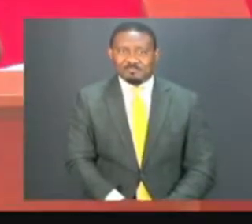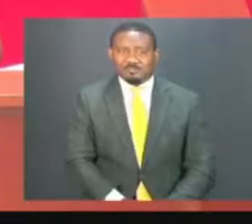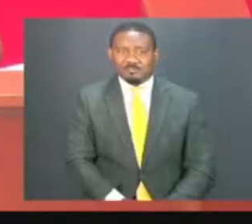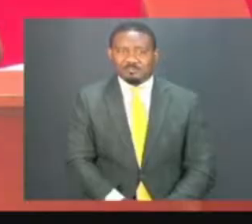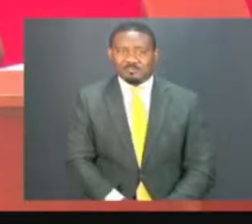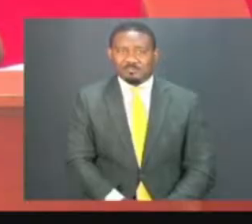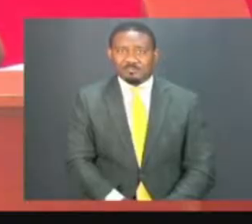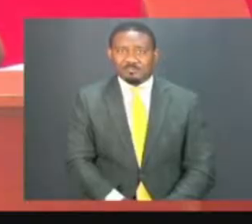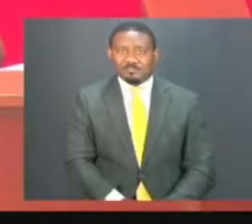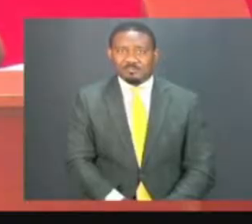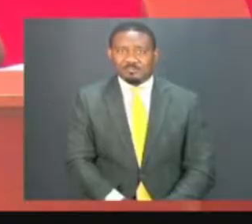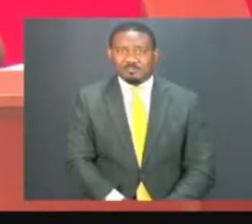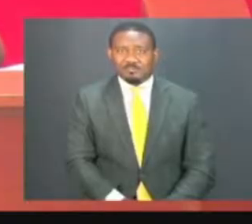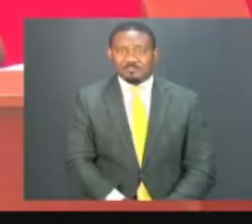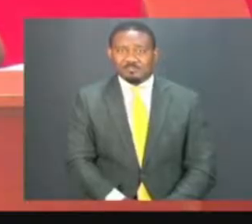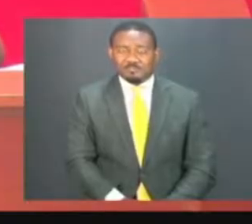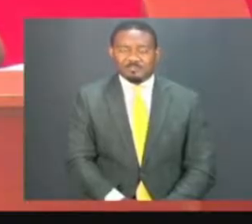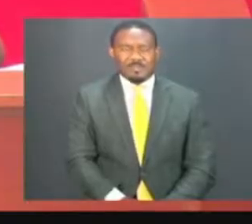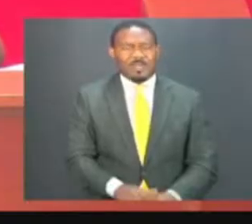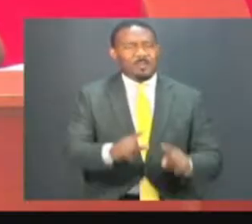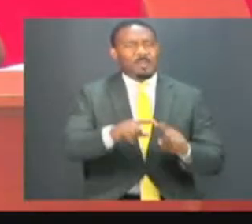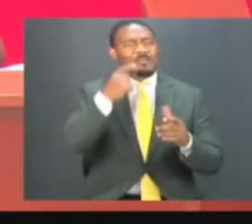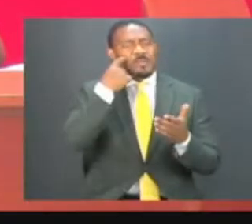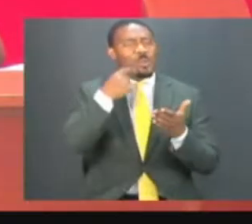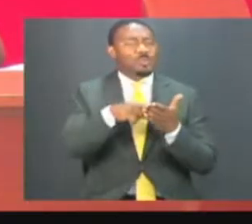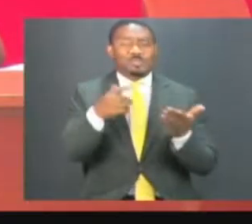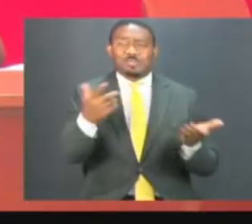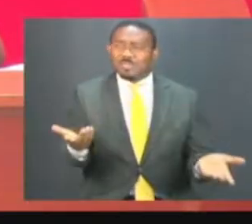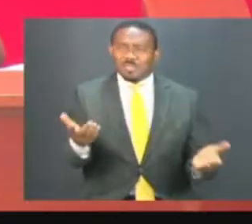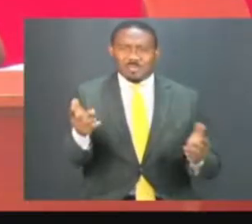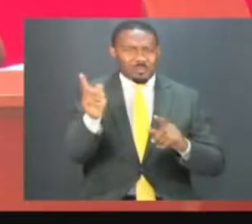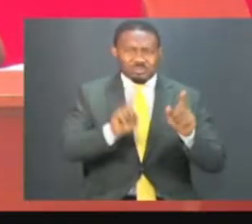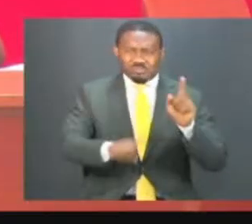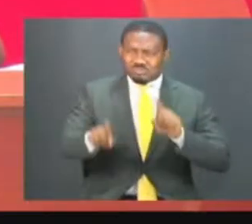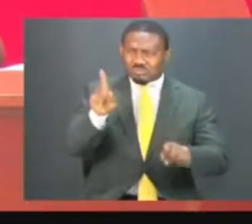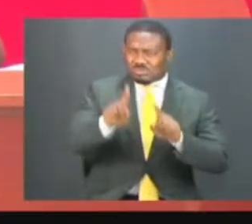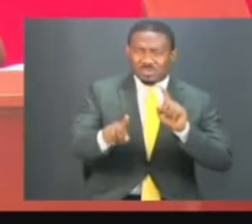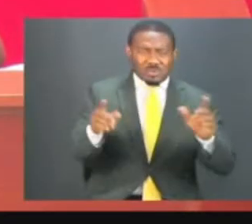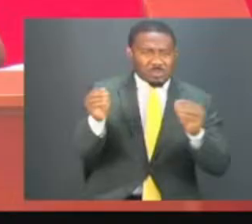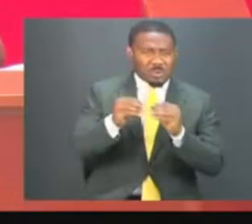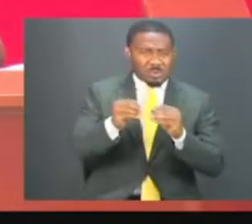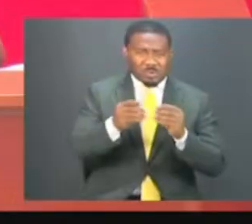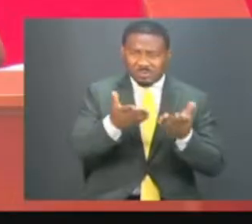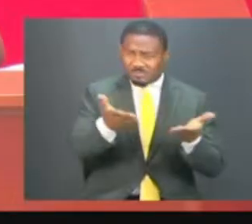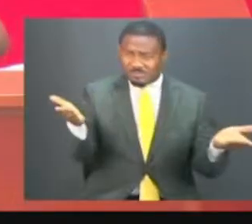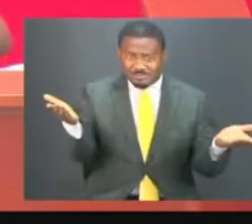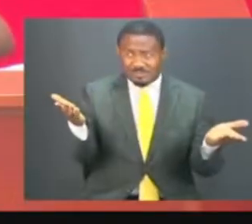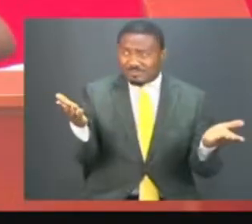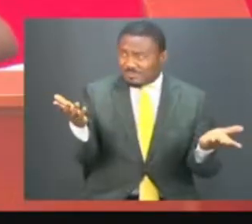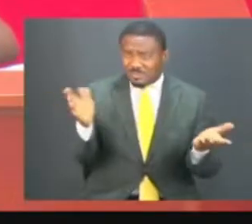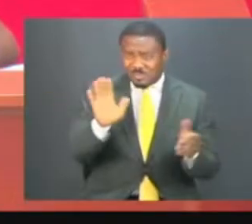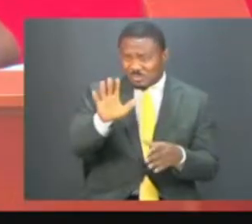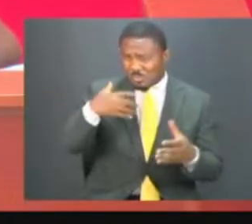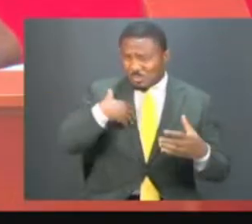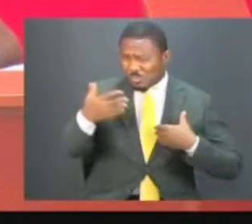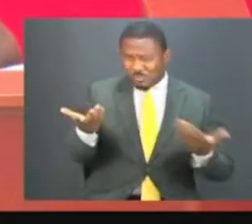chamber? Mr. Speaker, we have withdrawn the application. Thank you, Mr. Speaker.